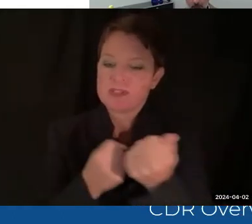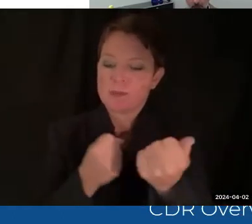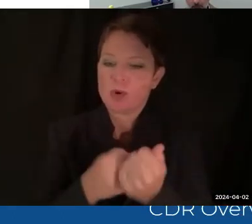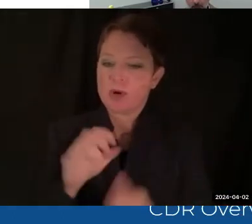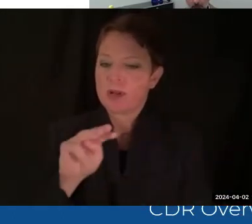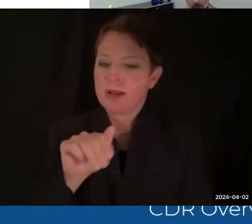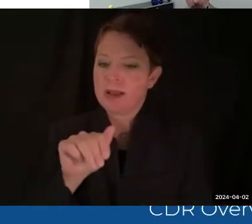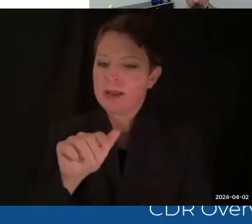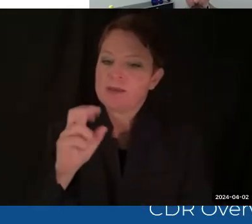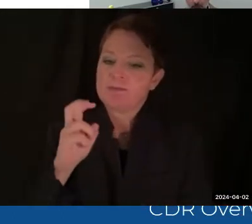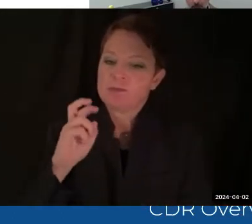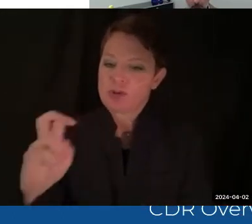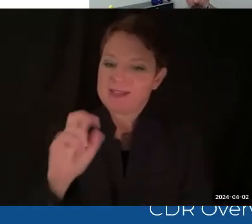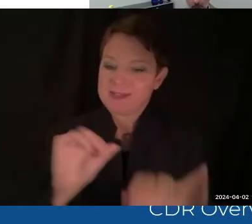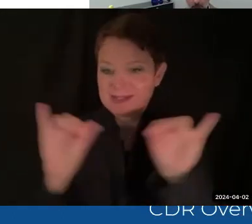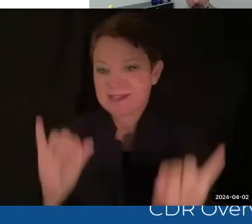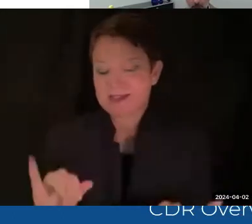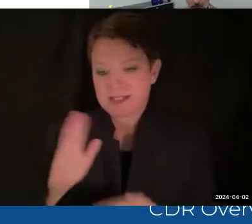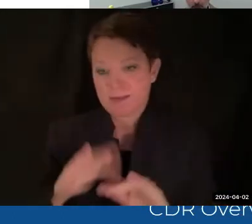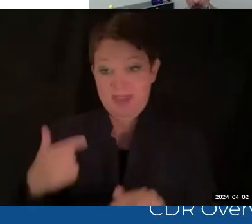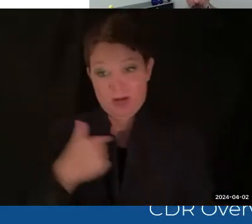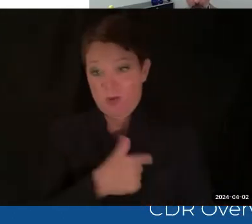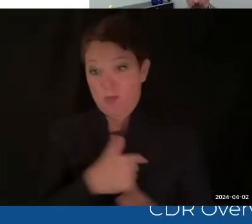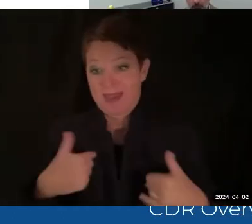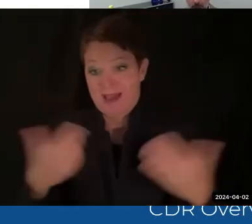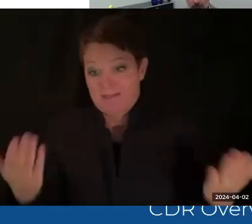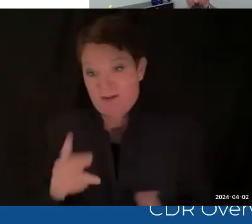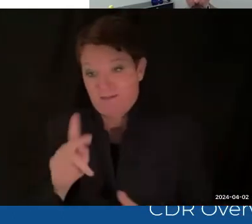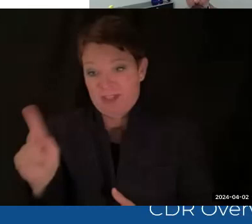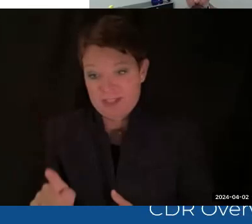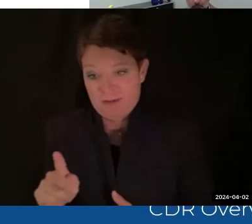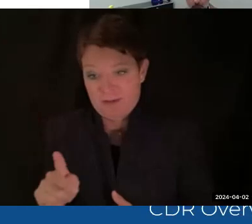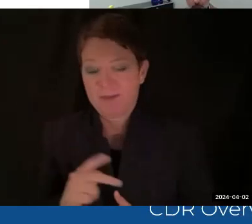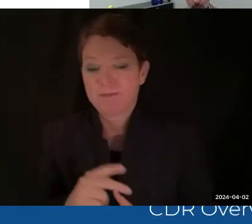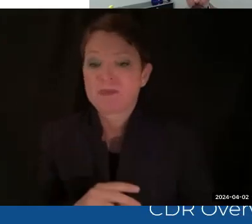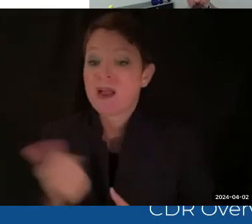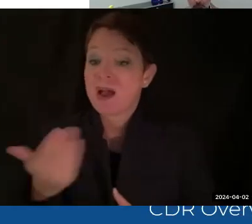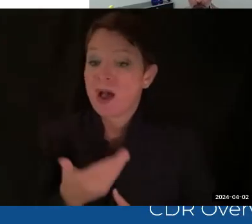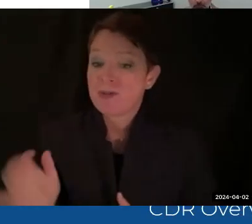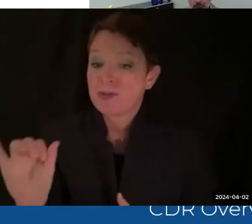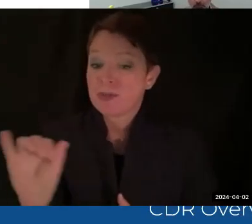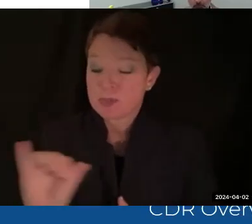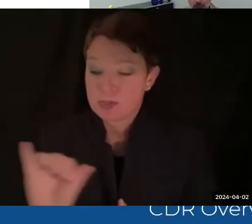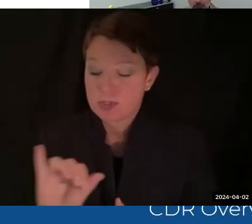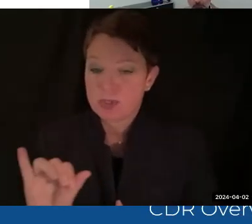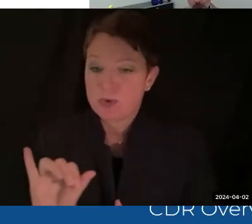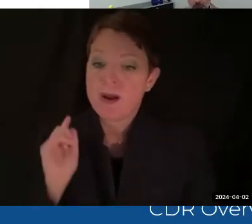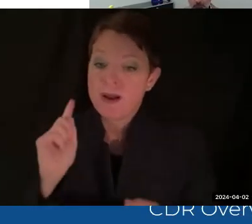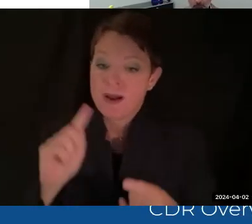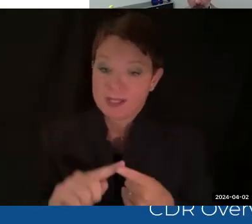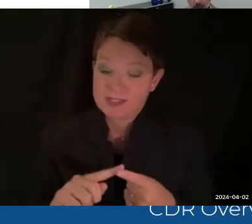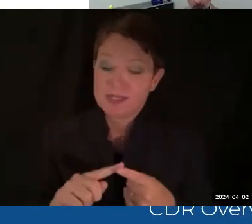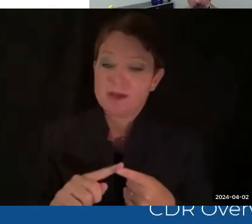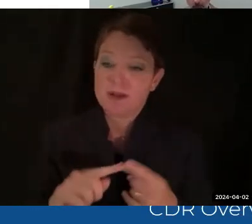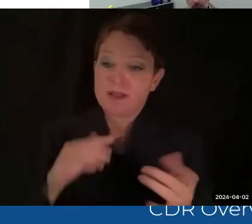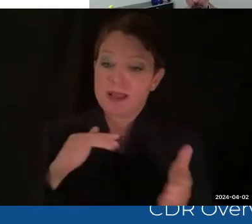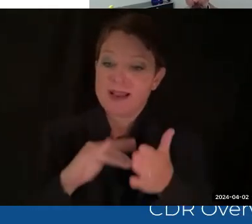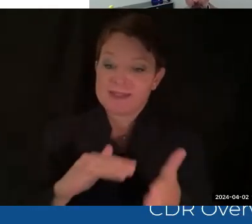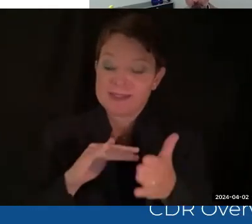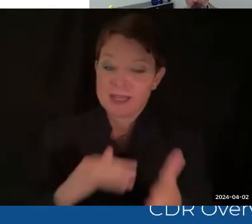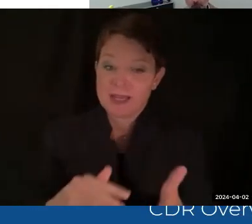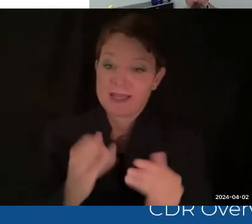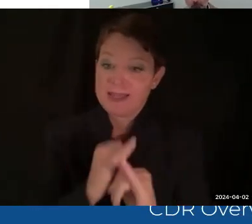transit system than this arena site. The other thing is that until a study that